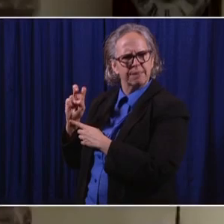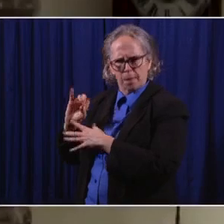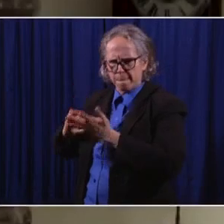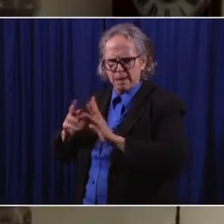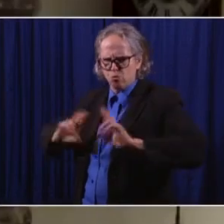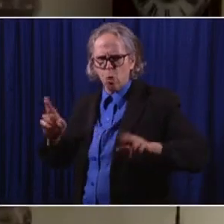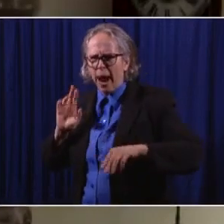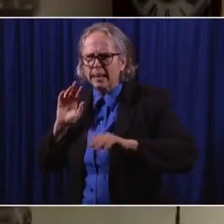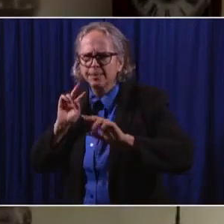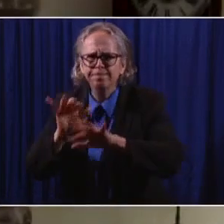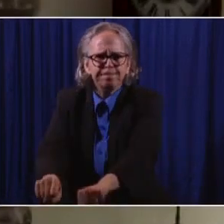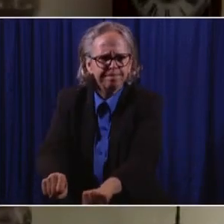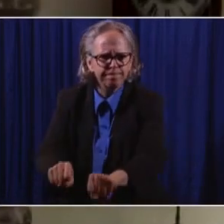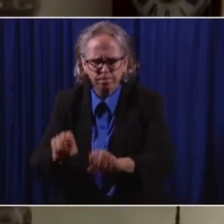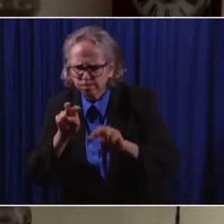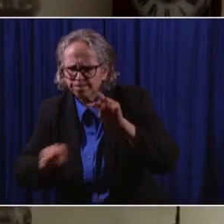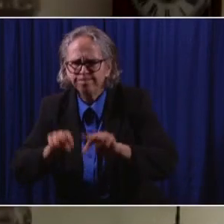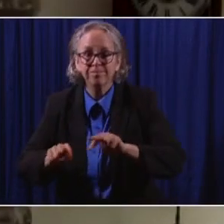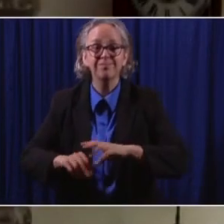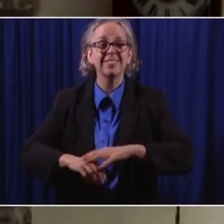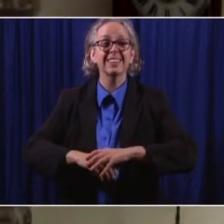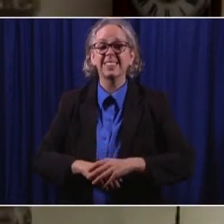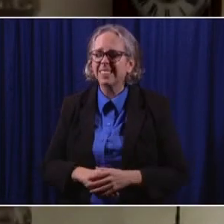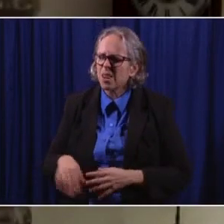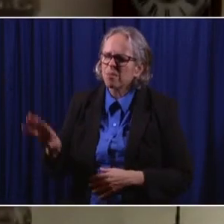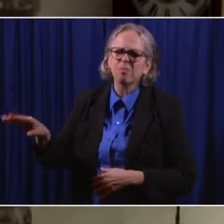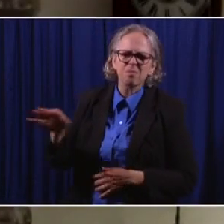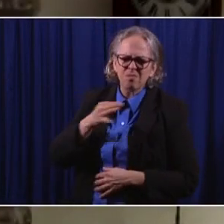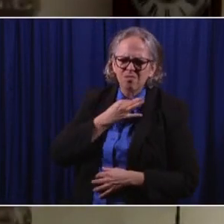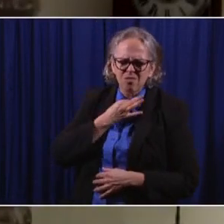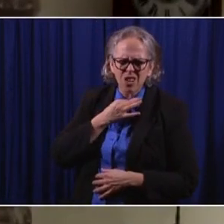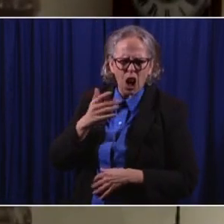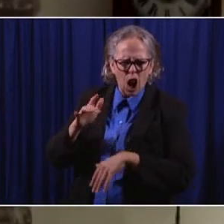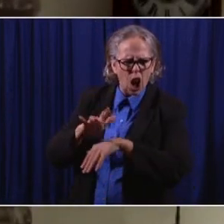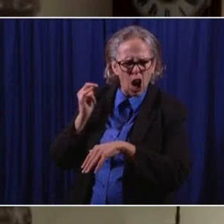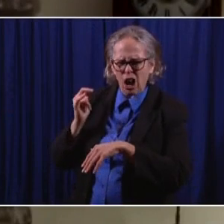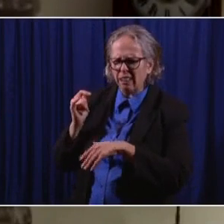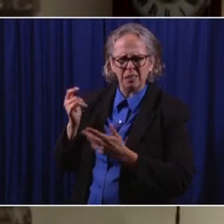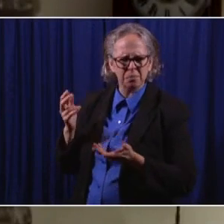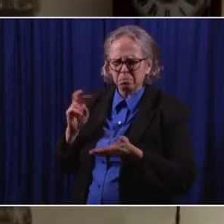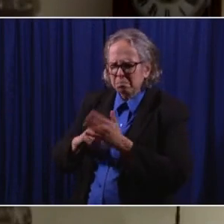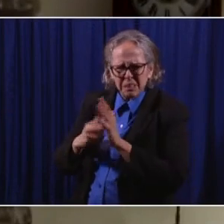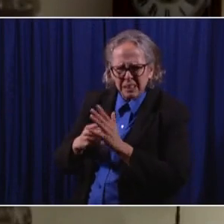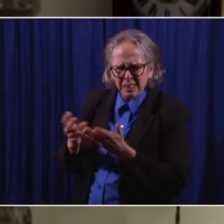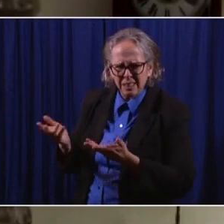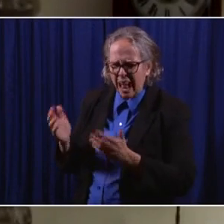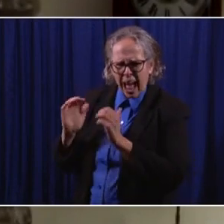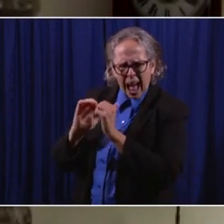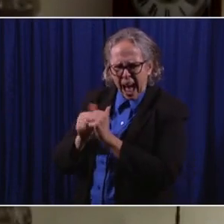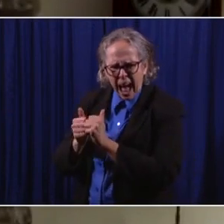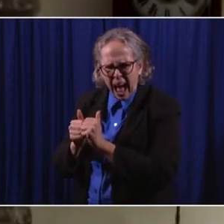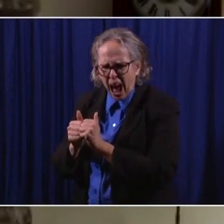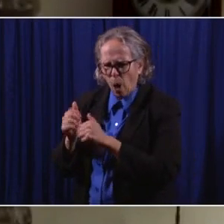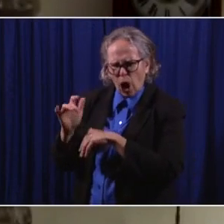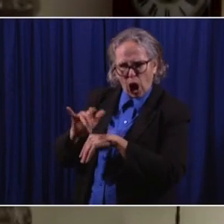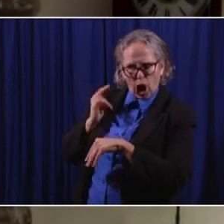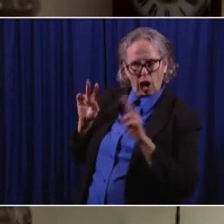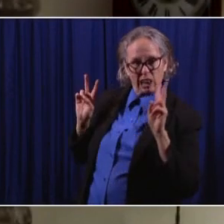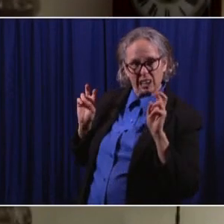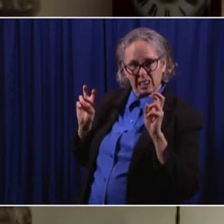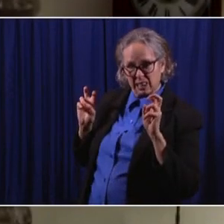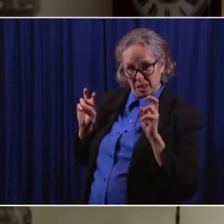And you talk about early. Any idea how early this might be compared to when you